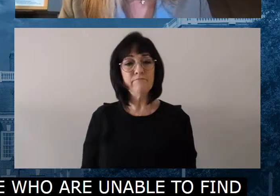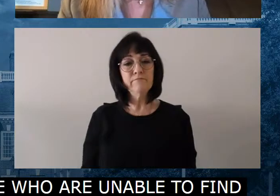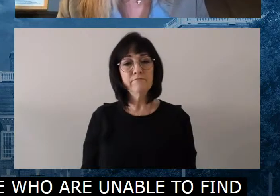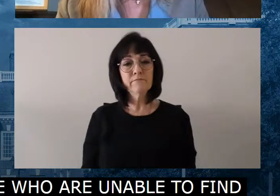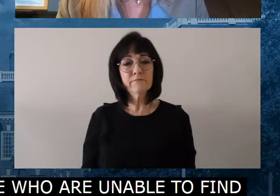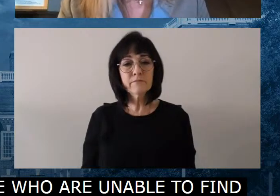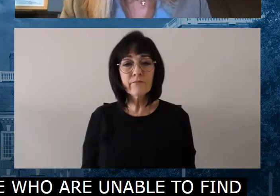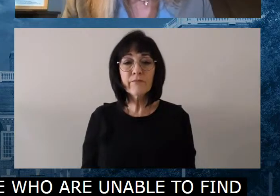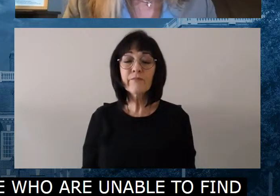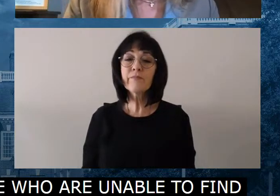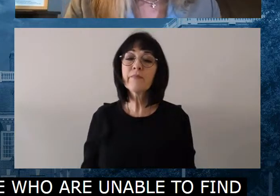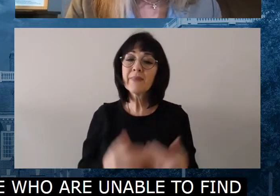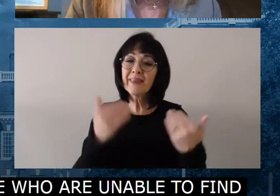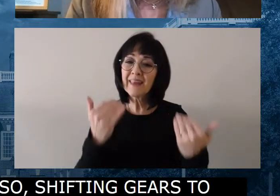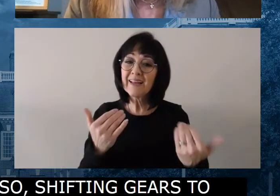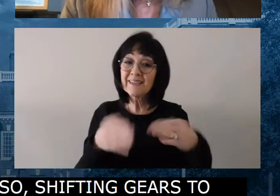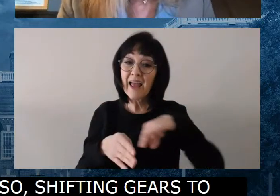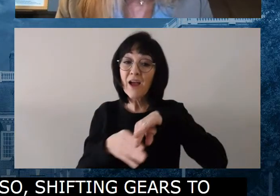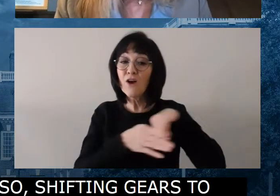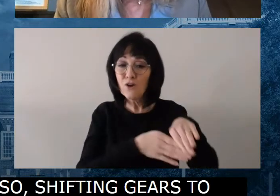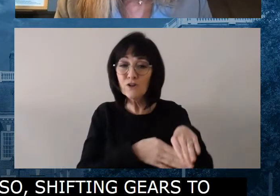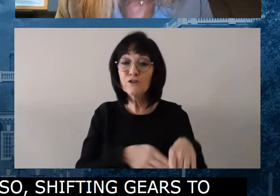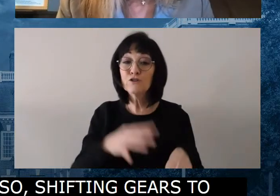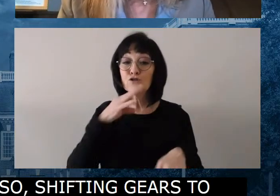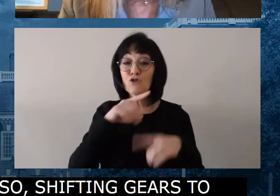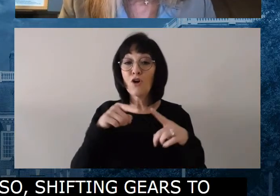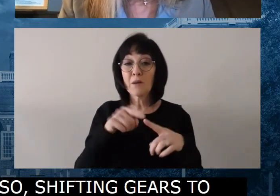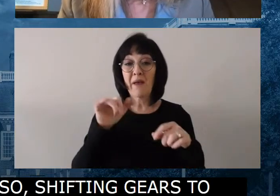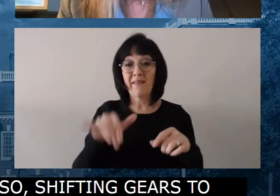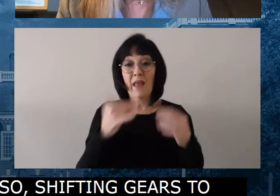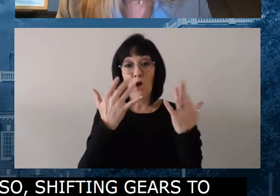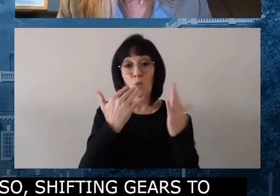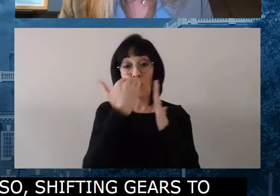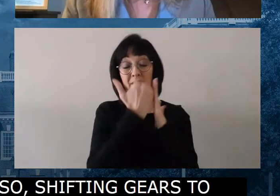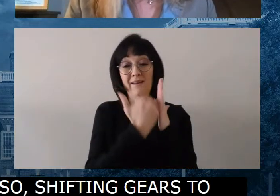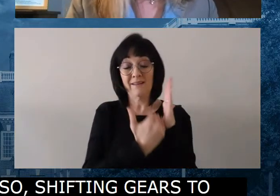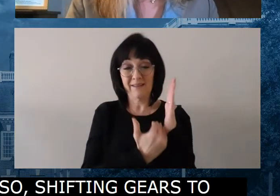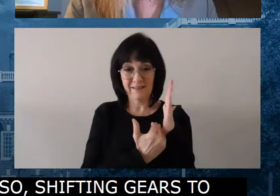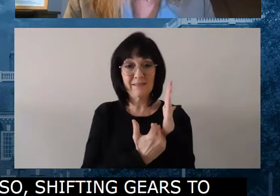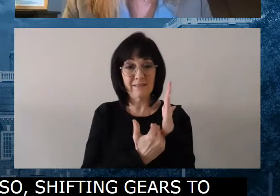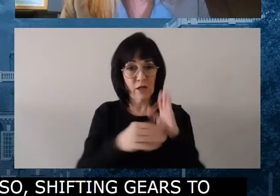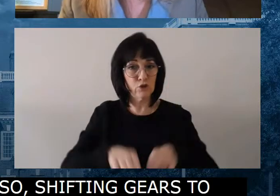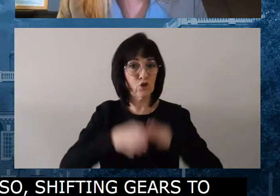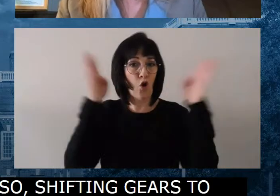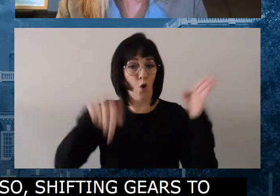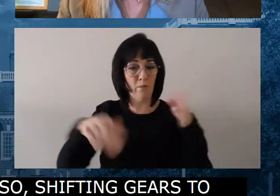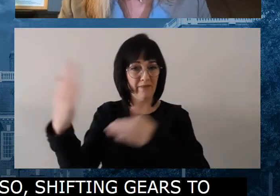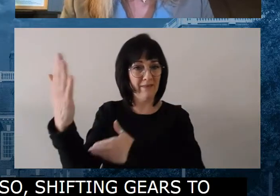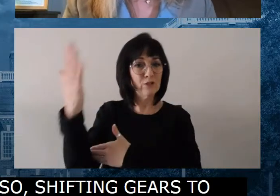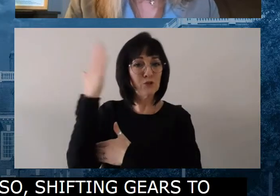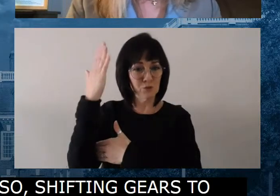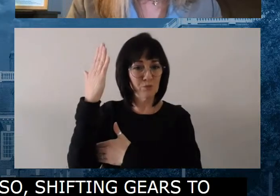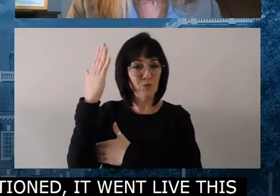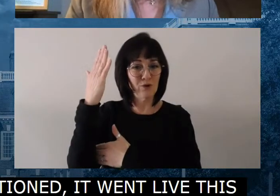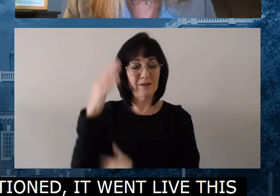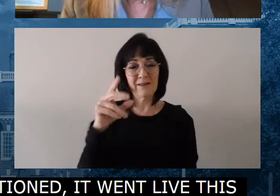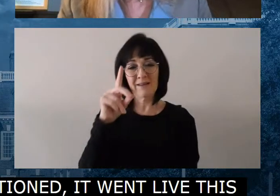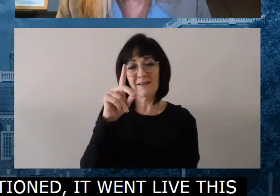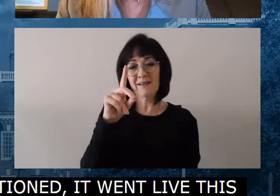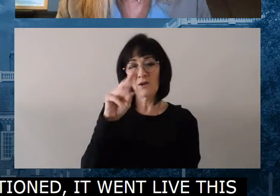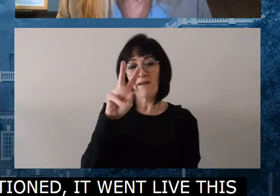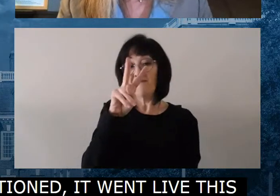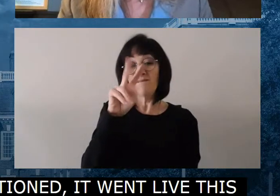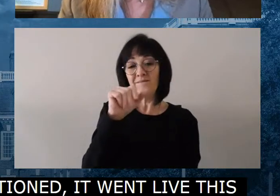mentioned, it went live this morning. Vaccine request at delaware.gov, which is accepting